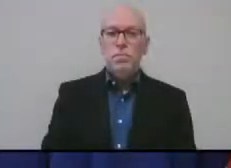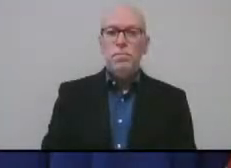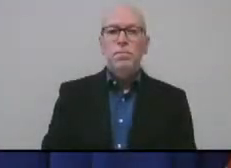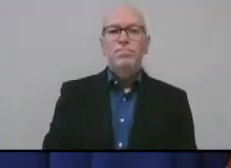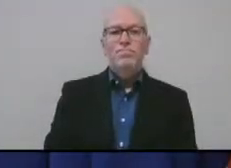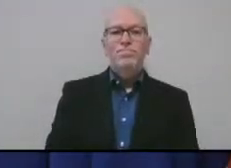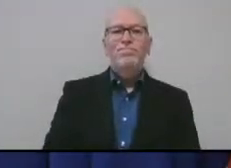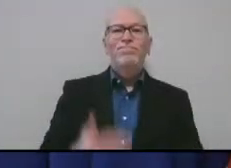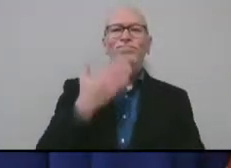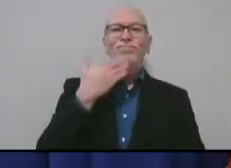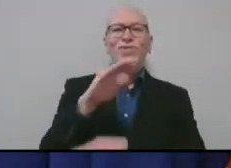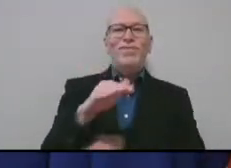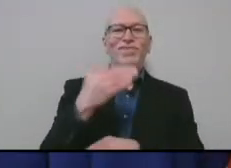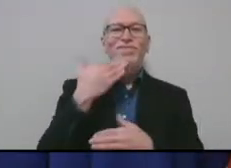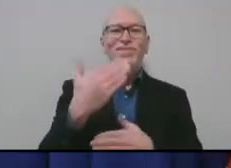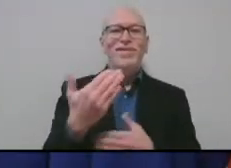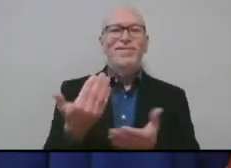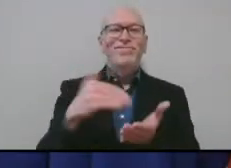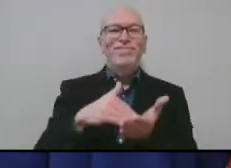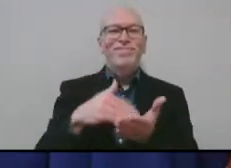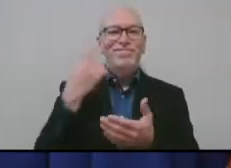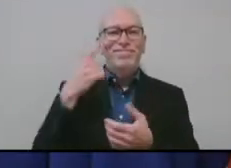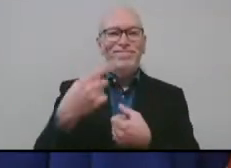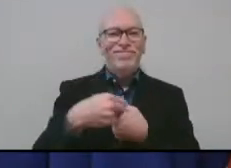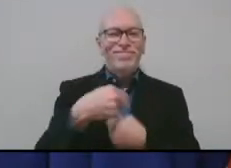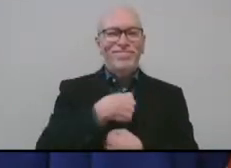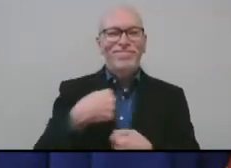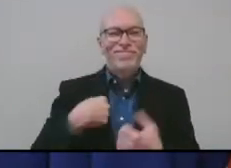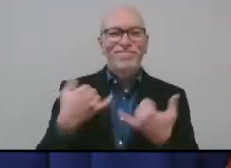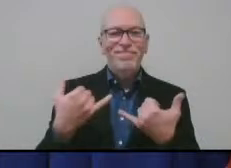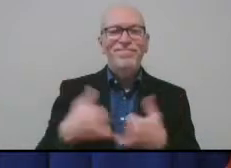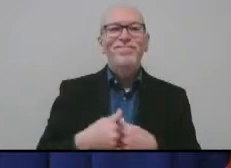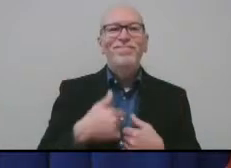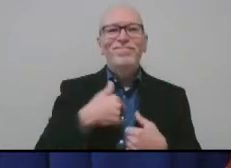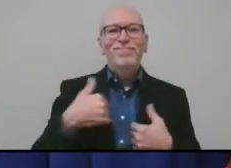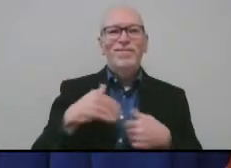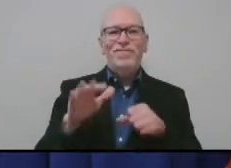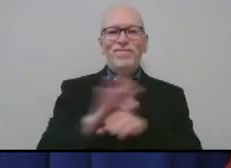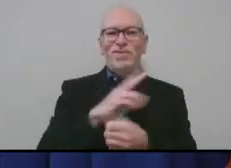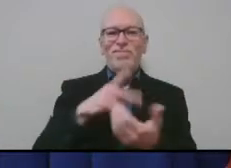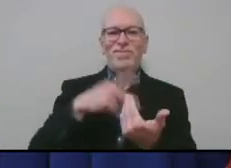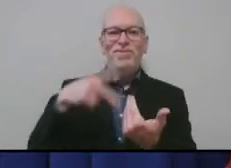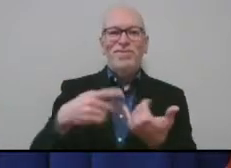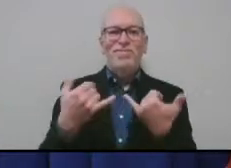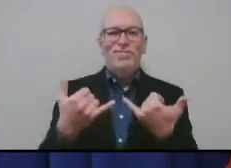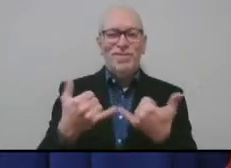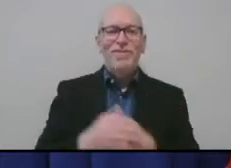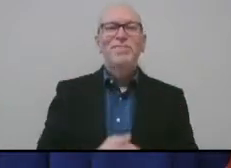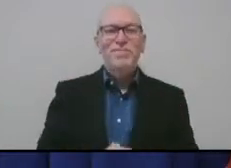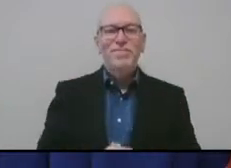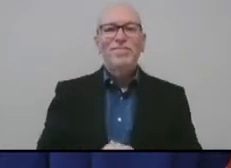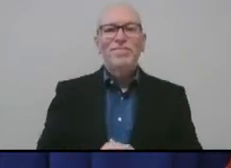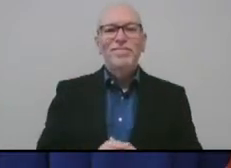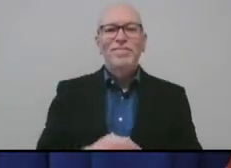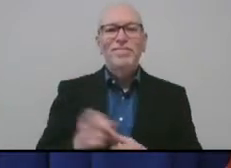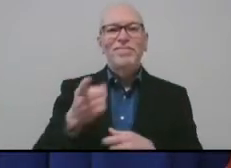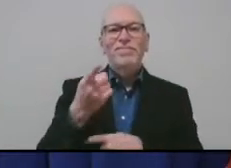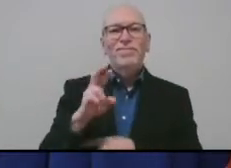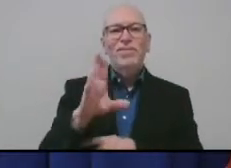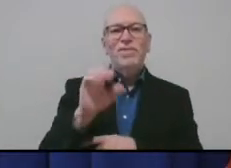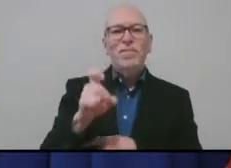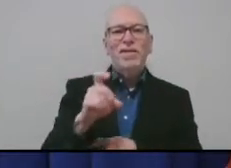Good afternoon. Thank you again for joining us. We got a full program today. In addition to Dr. Box and